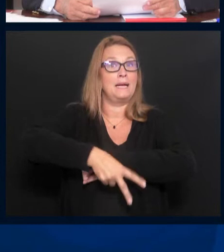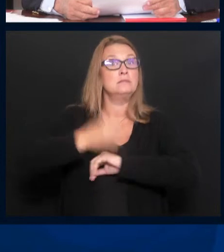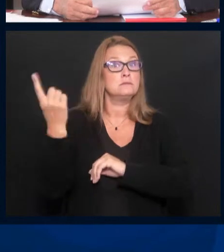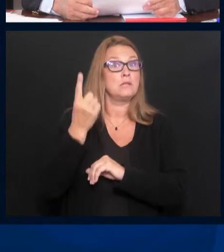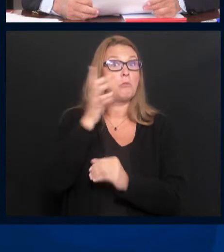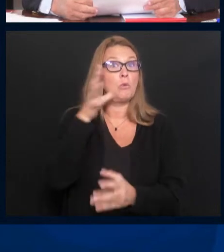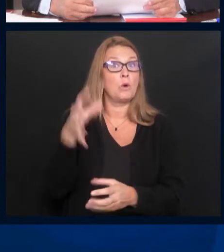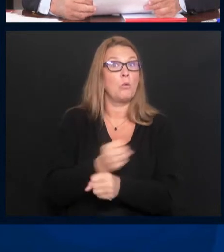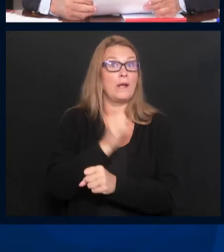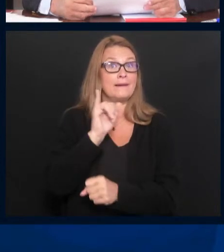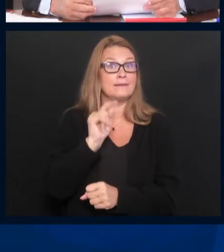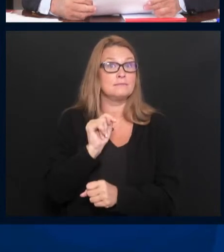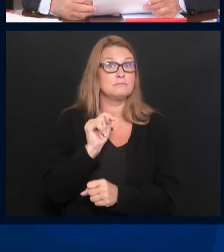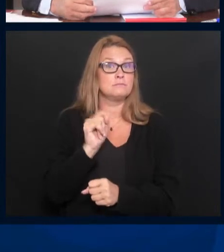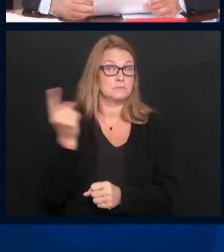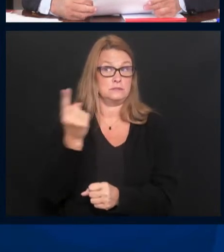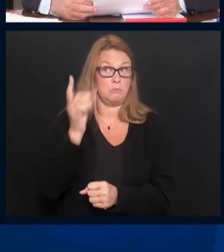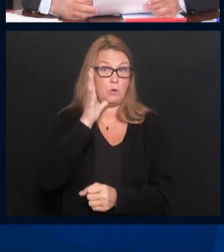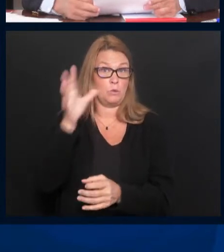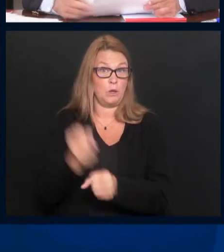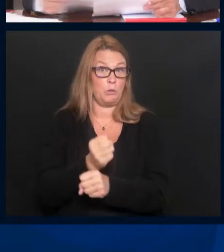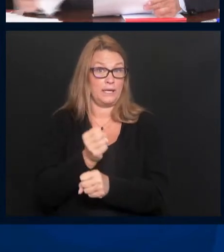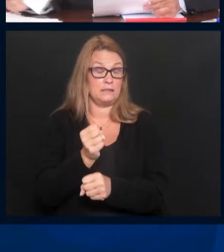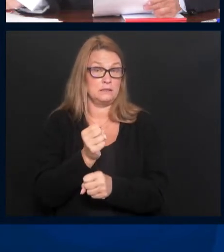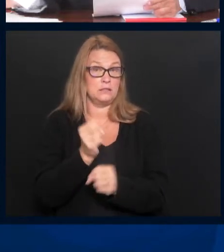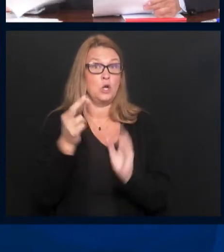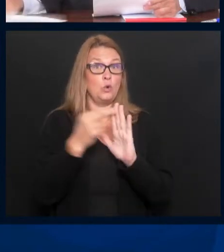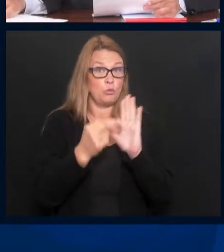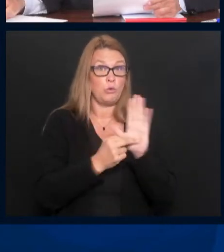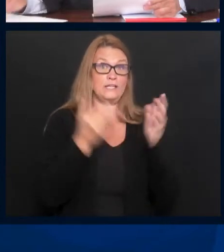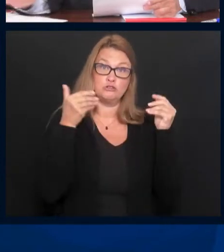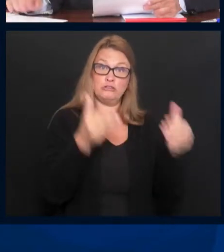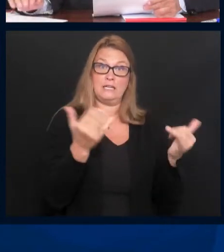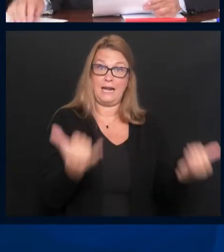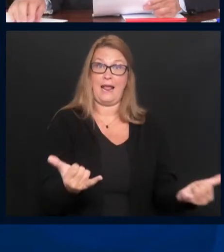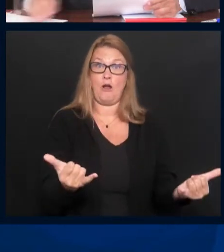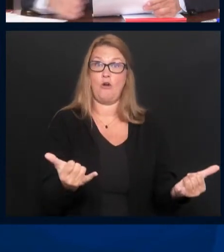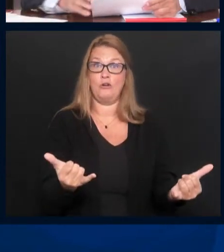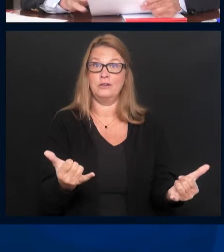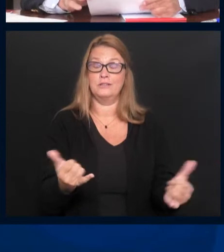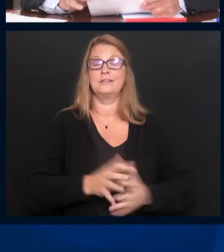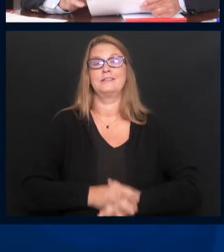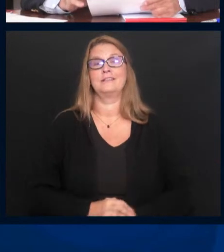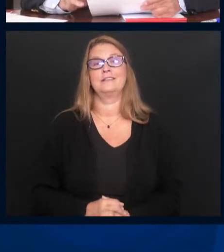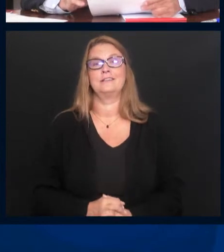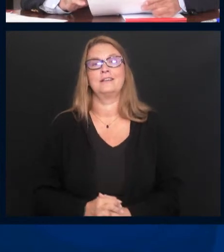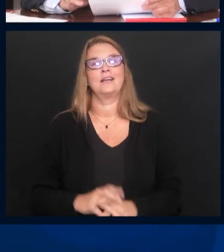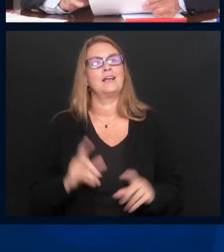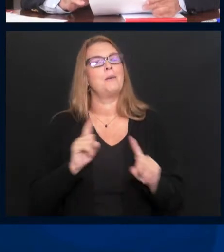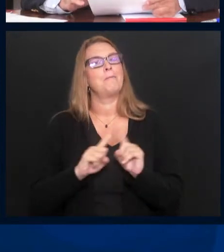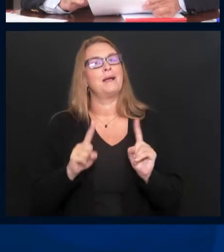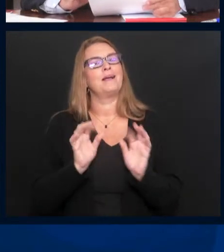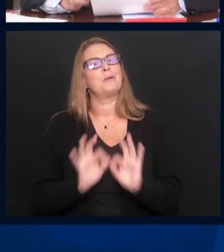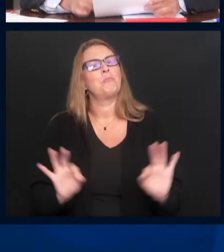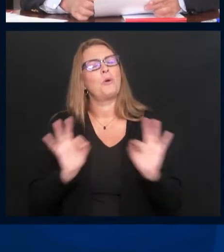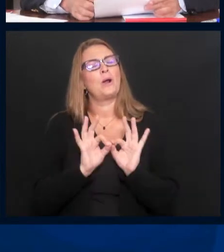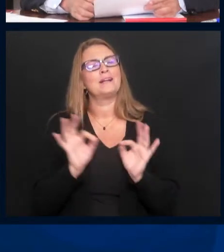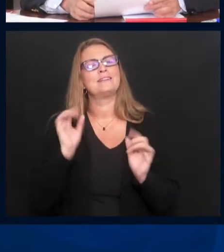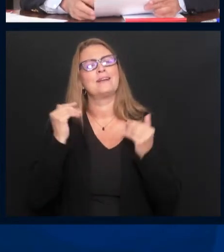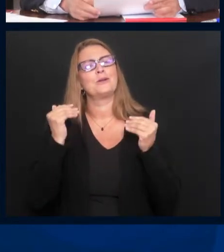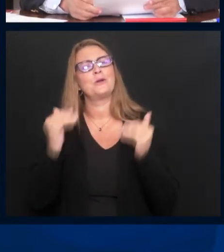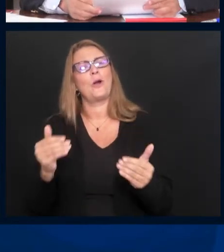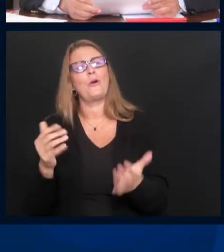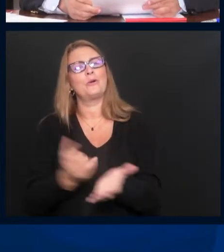it. Somebody's going to win it for sure. Register, for crying out loud, and more importantly, go get vaccinated. Go